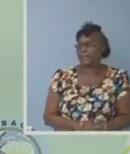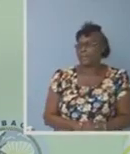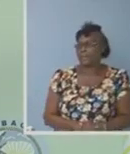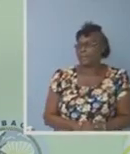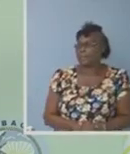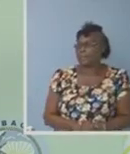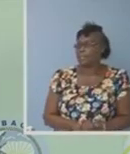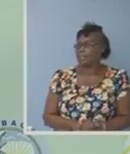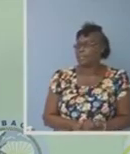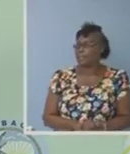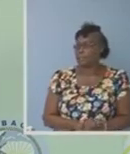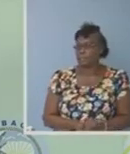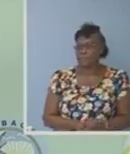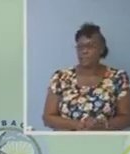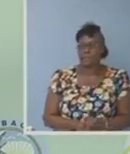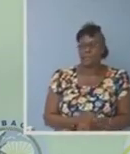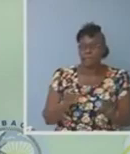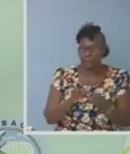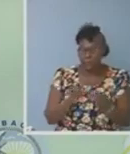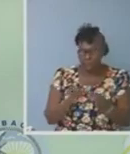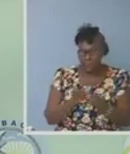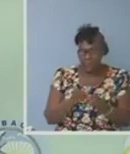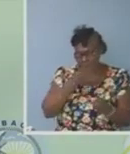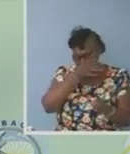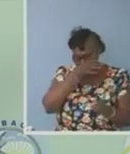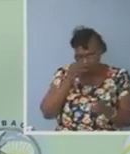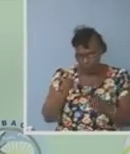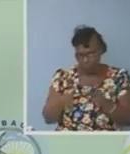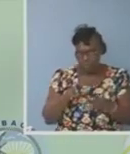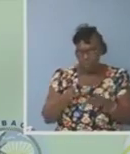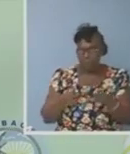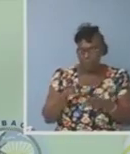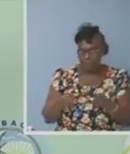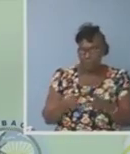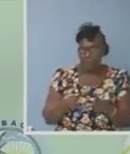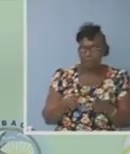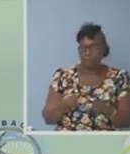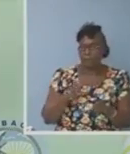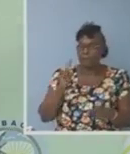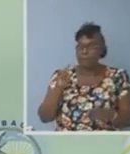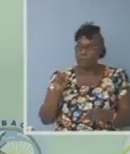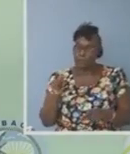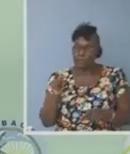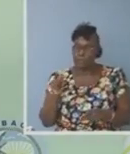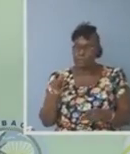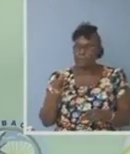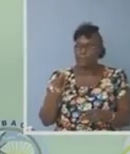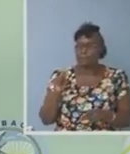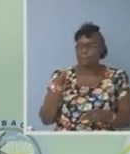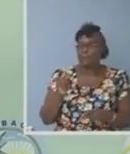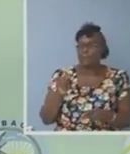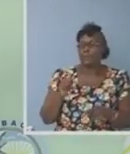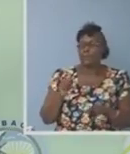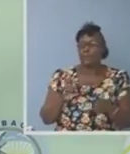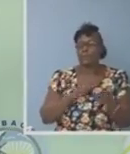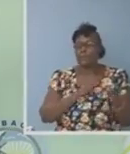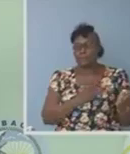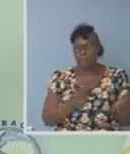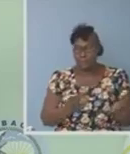stakeholders in the tourism industry, and we will ensure that we put in the necessary measures